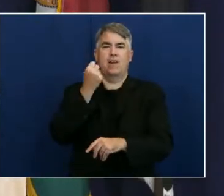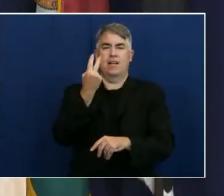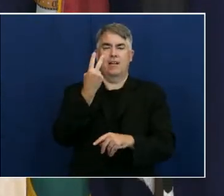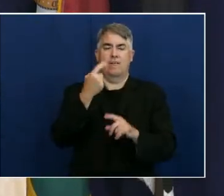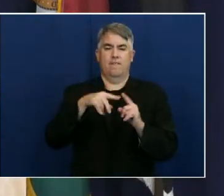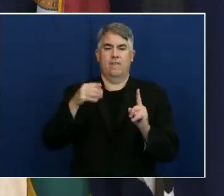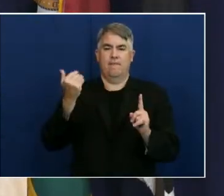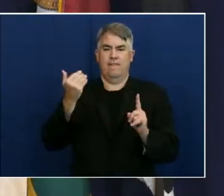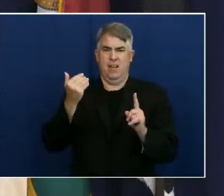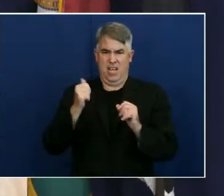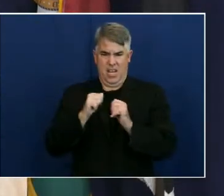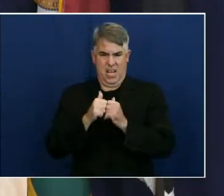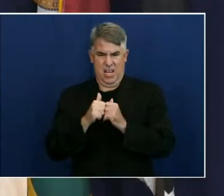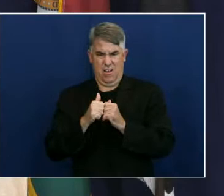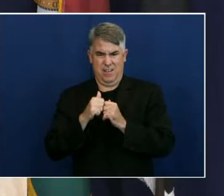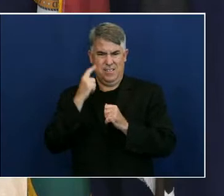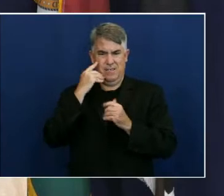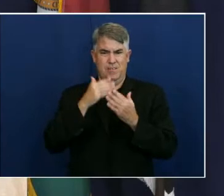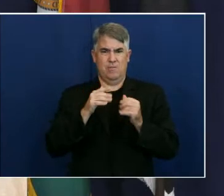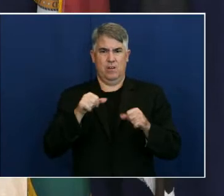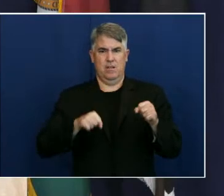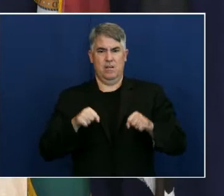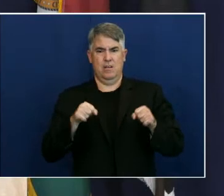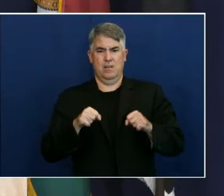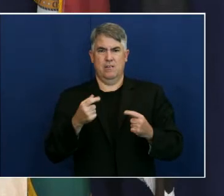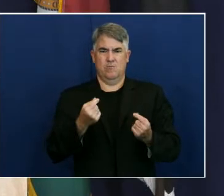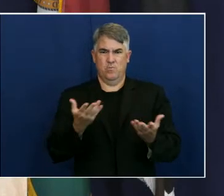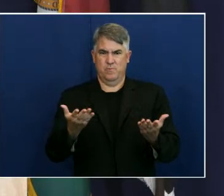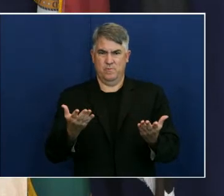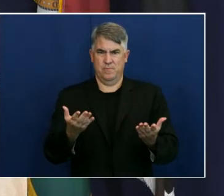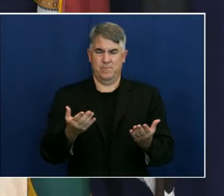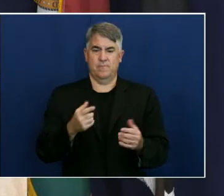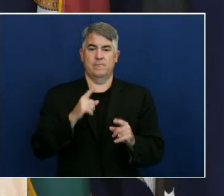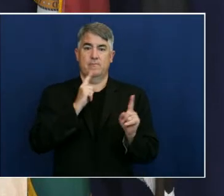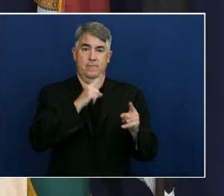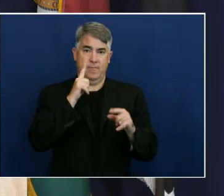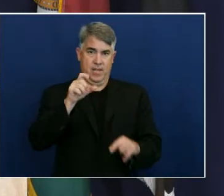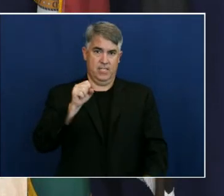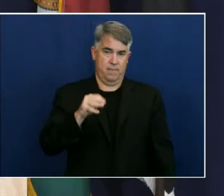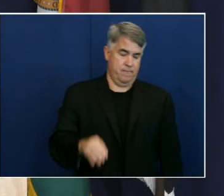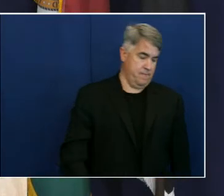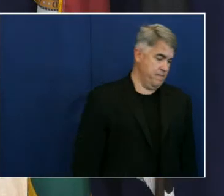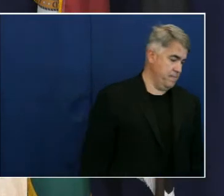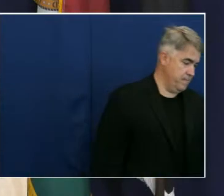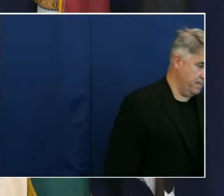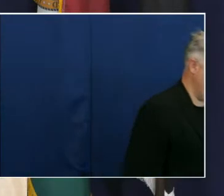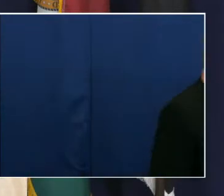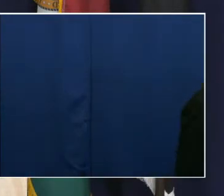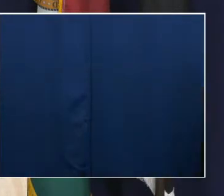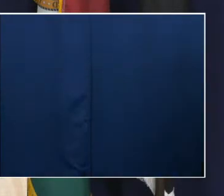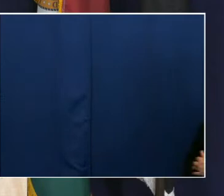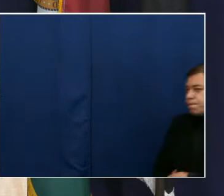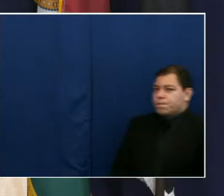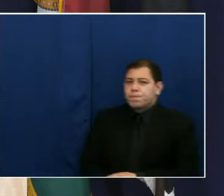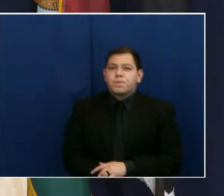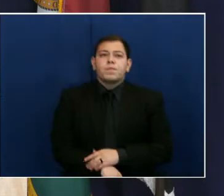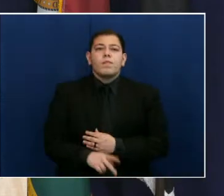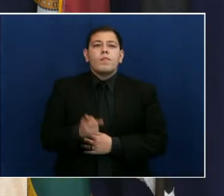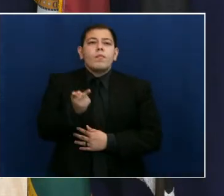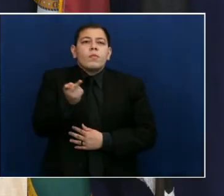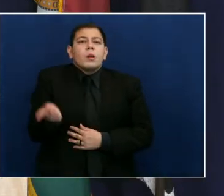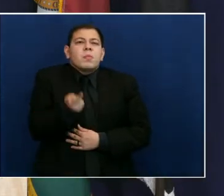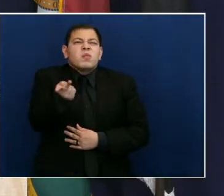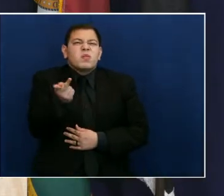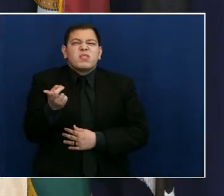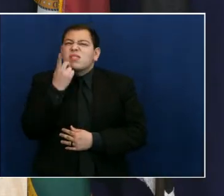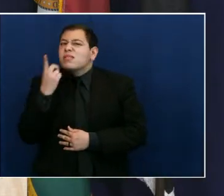vaccine hesitancy? Will walk-ins be an option? Sí, la pregunta es específicamente la